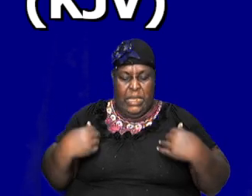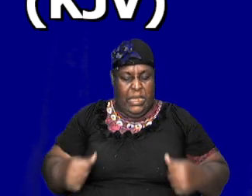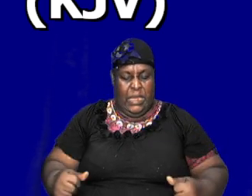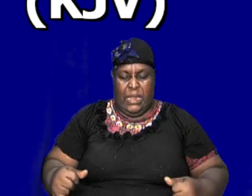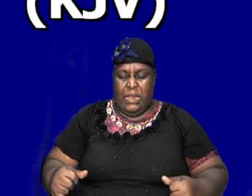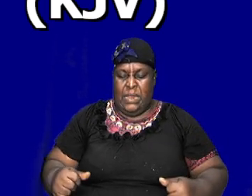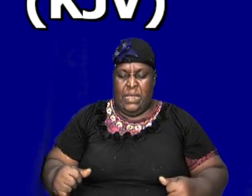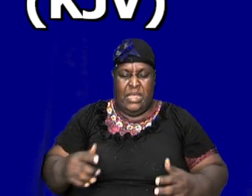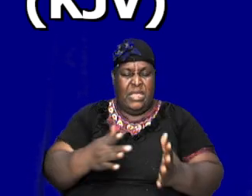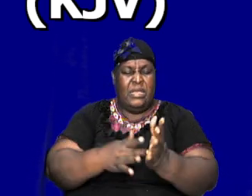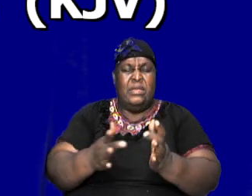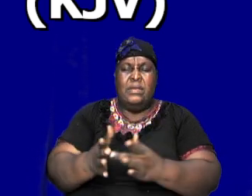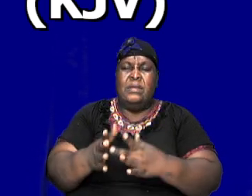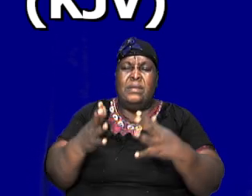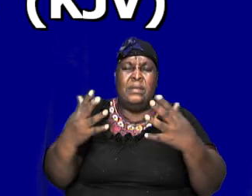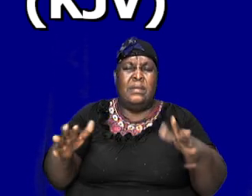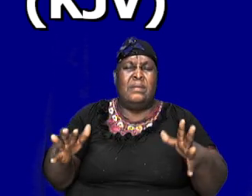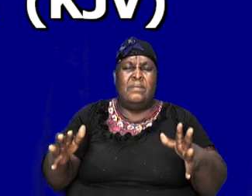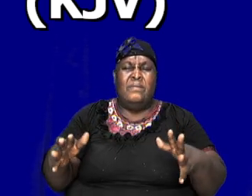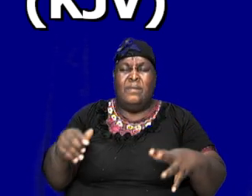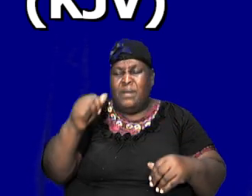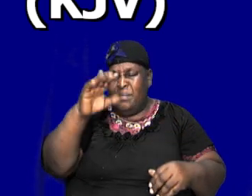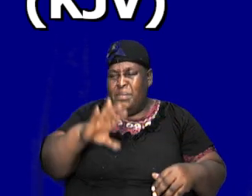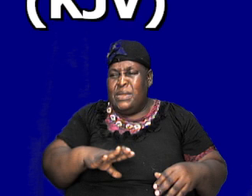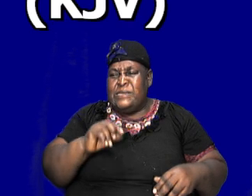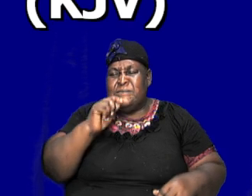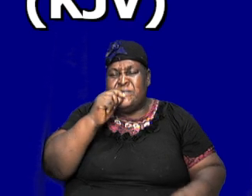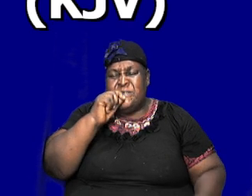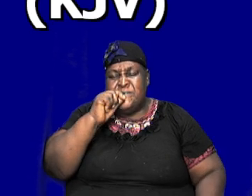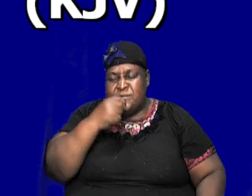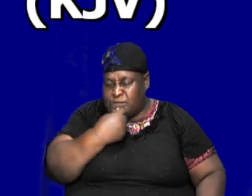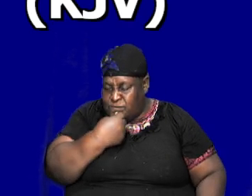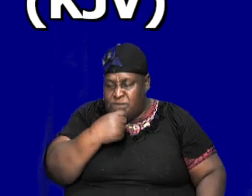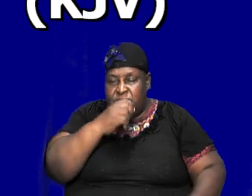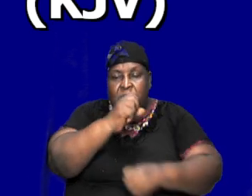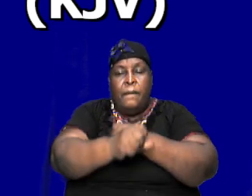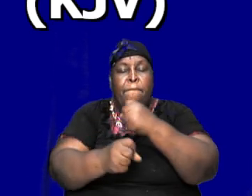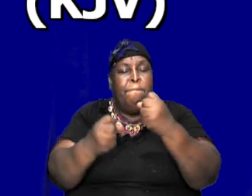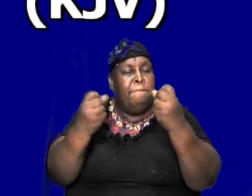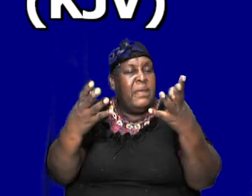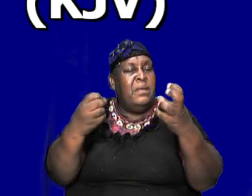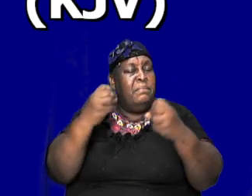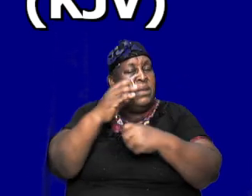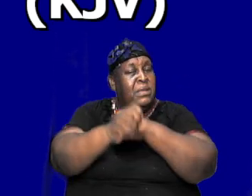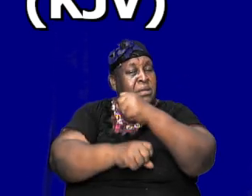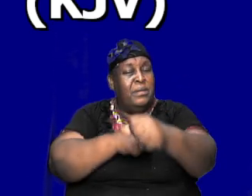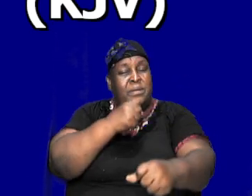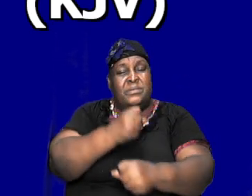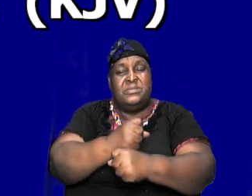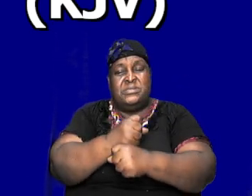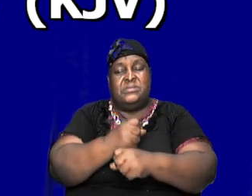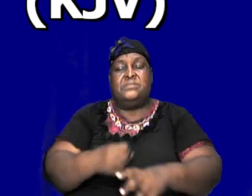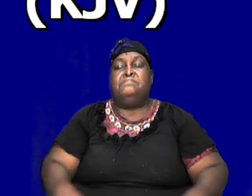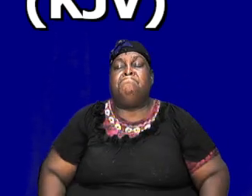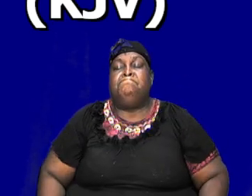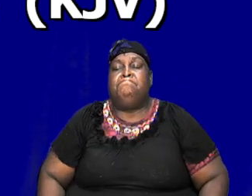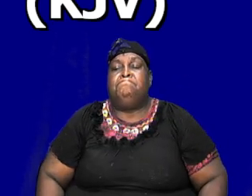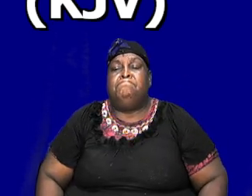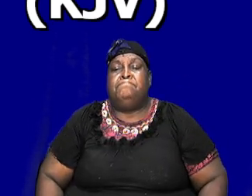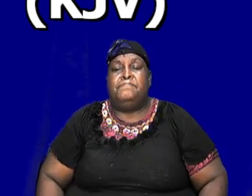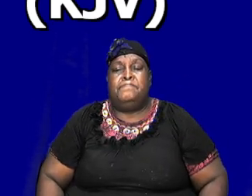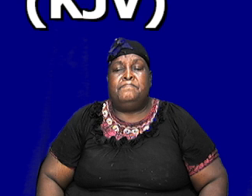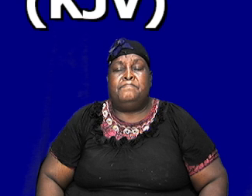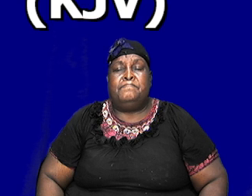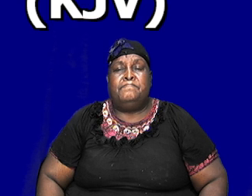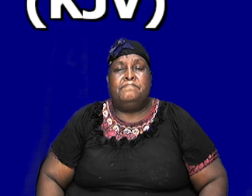to a man that was suffering for years. Now let us just go back through. Let's go back through,